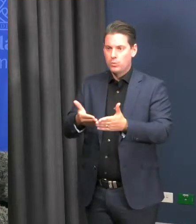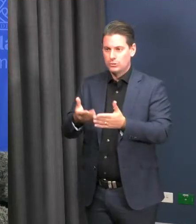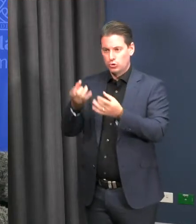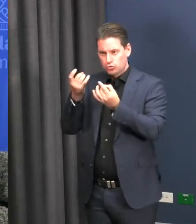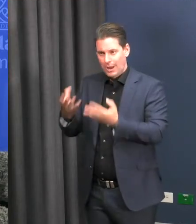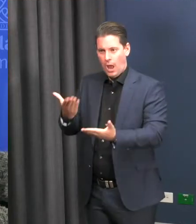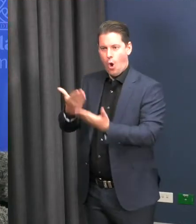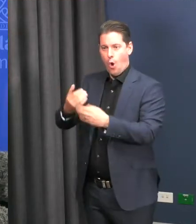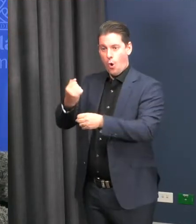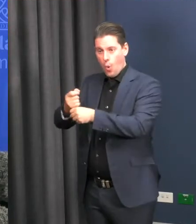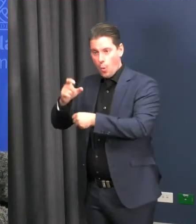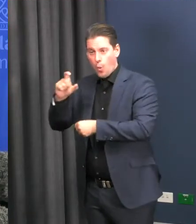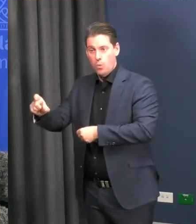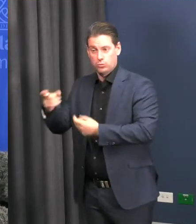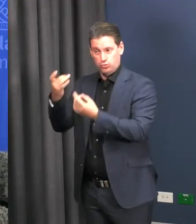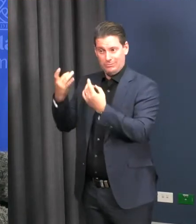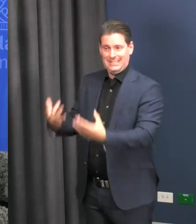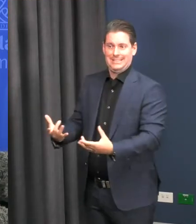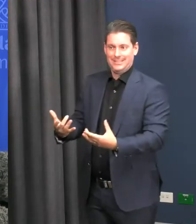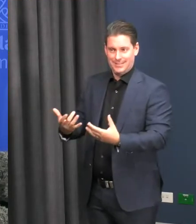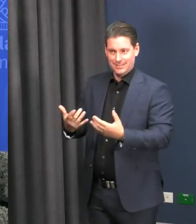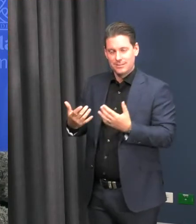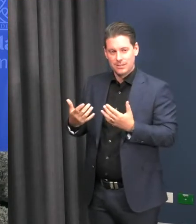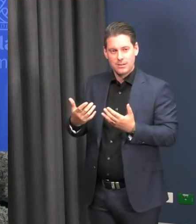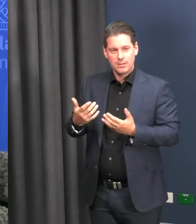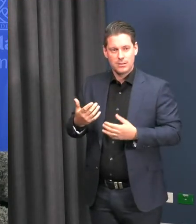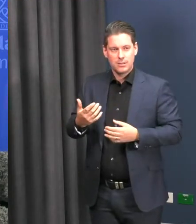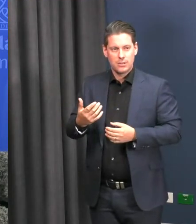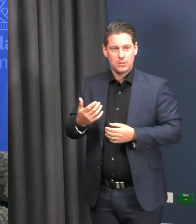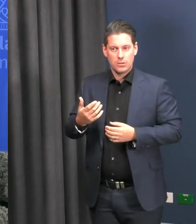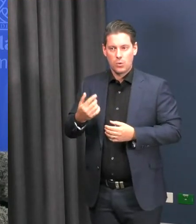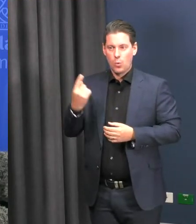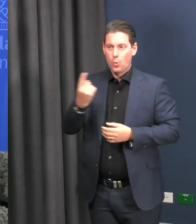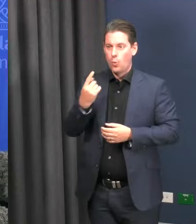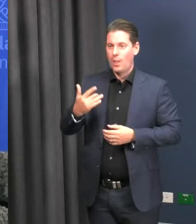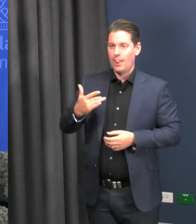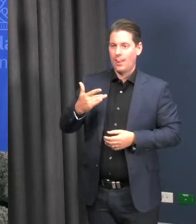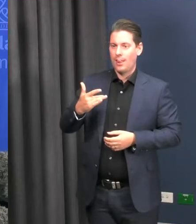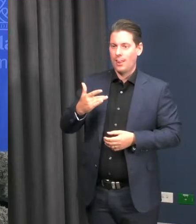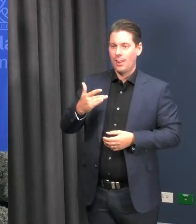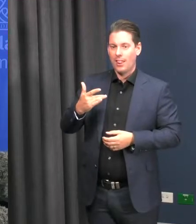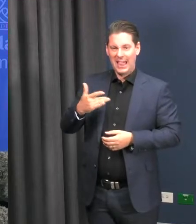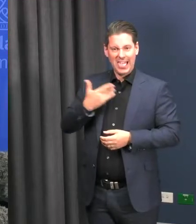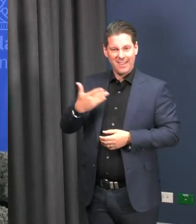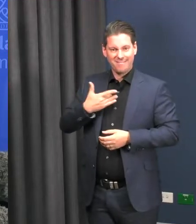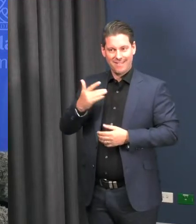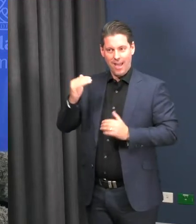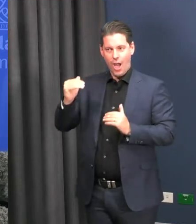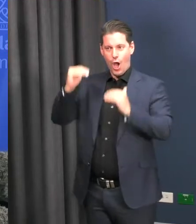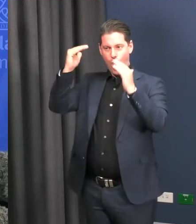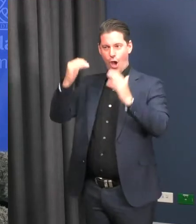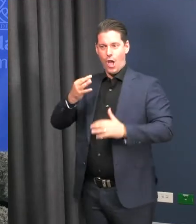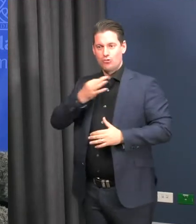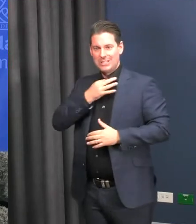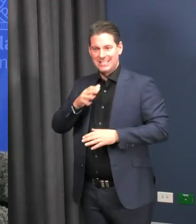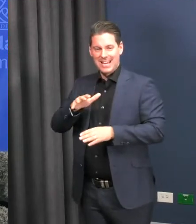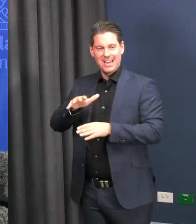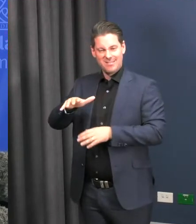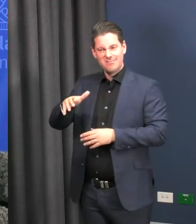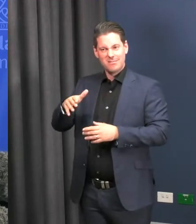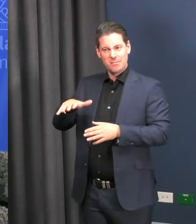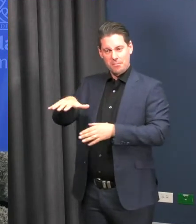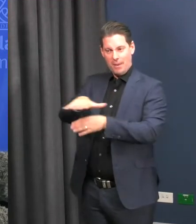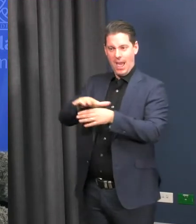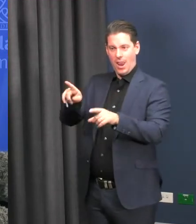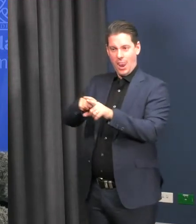Gold Coast to make sure that some of those people living in those storm-tide areas, like those canals,